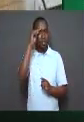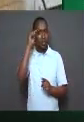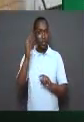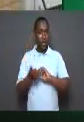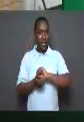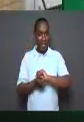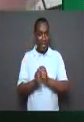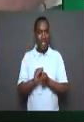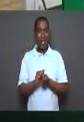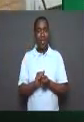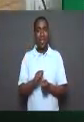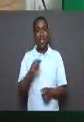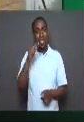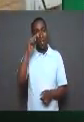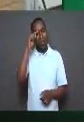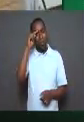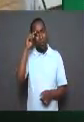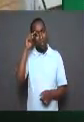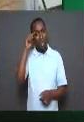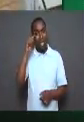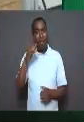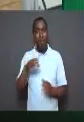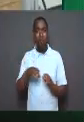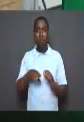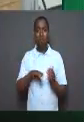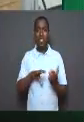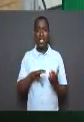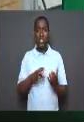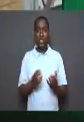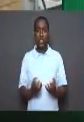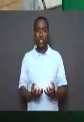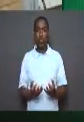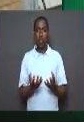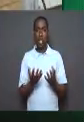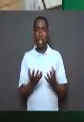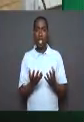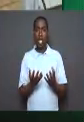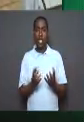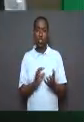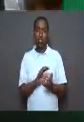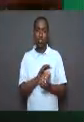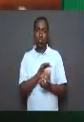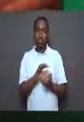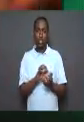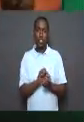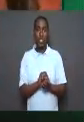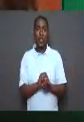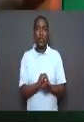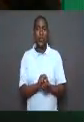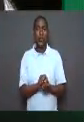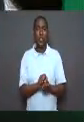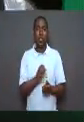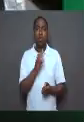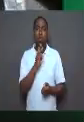black. The black liquid is boiled to condense the solution. The water